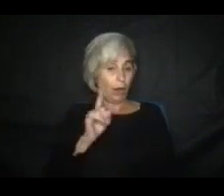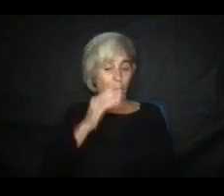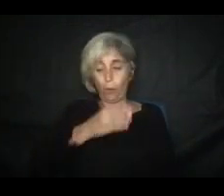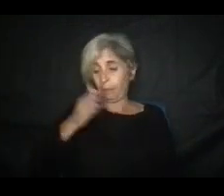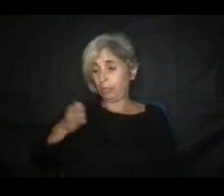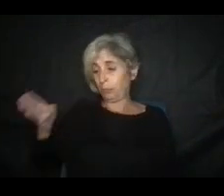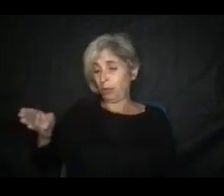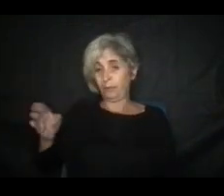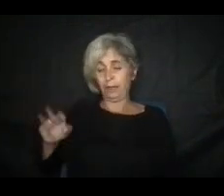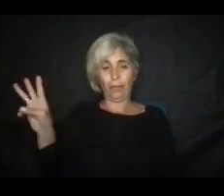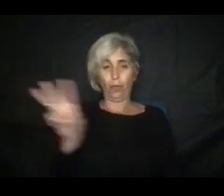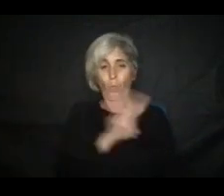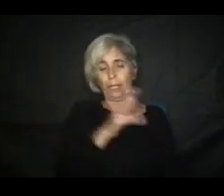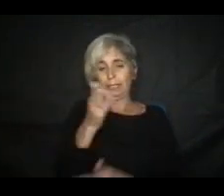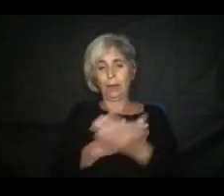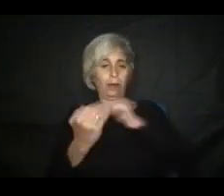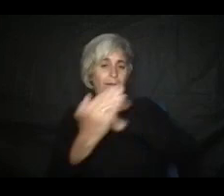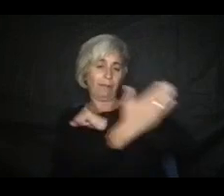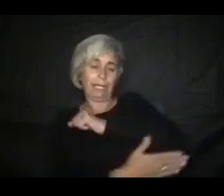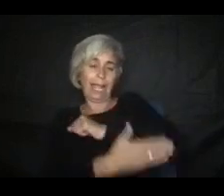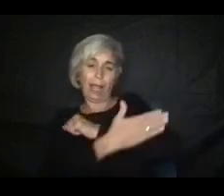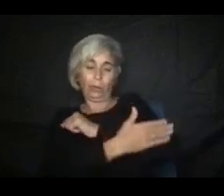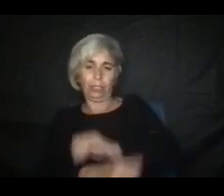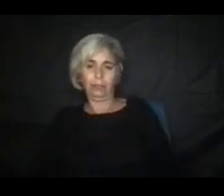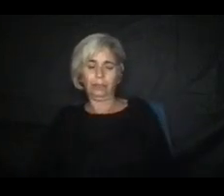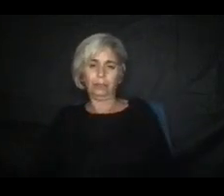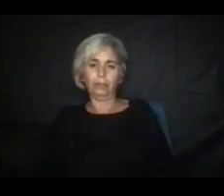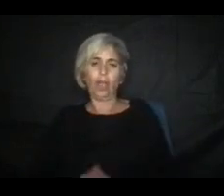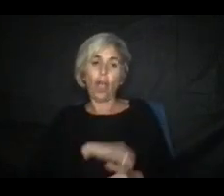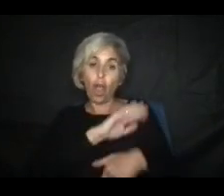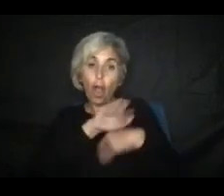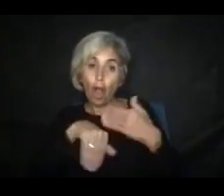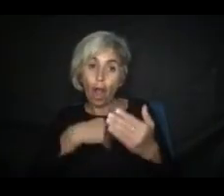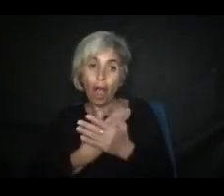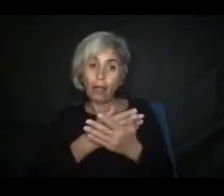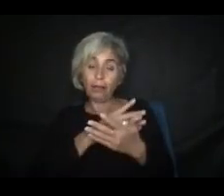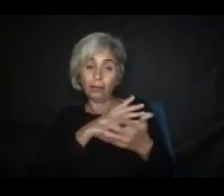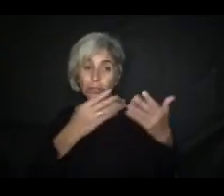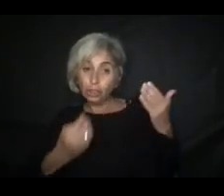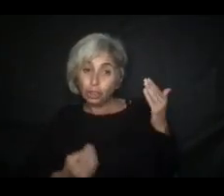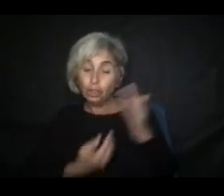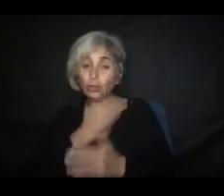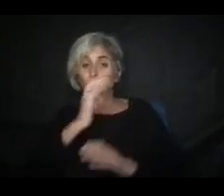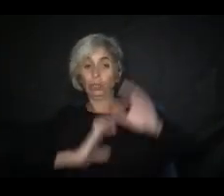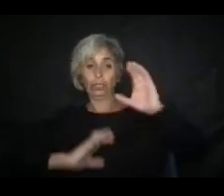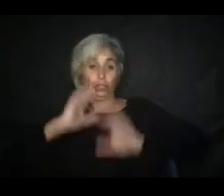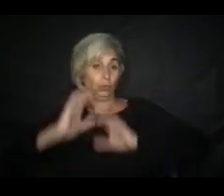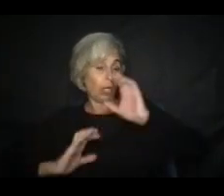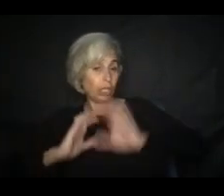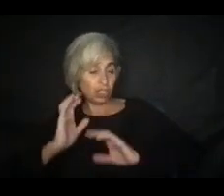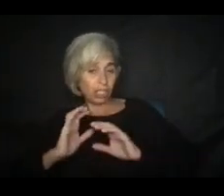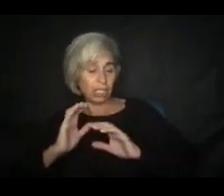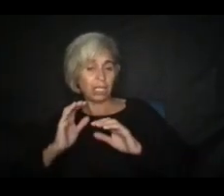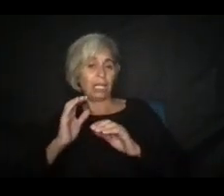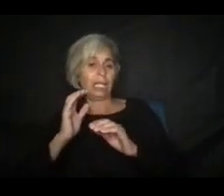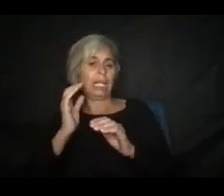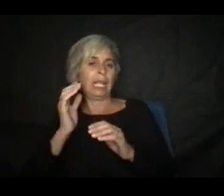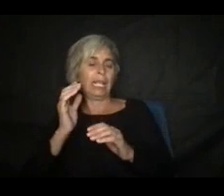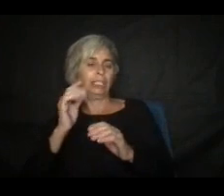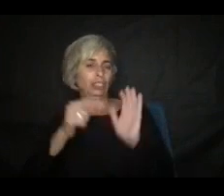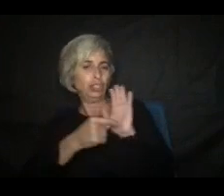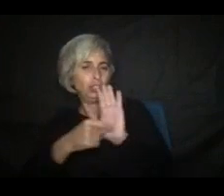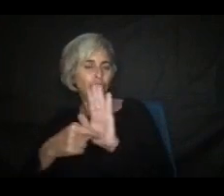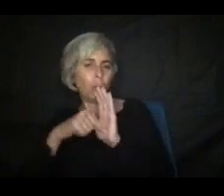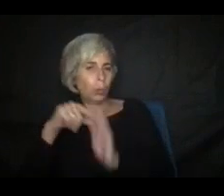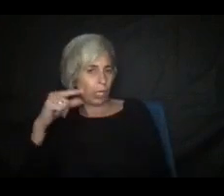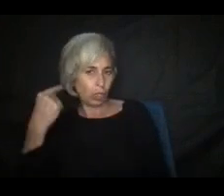on the western end of the county. And all of the existing newer construction shown in